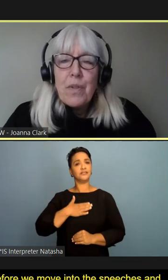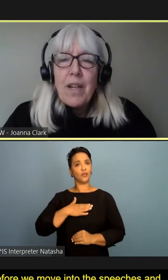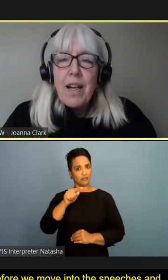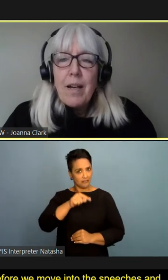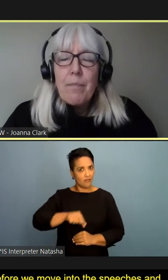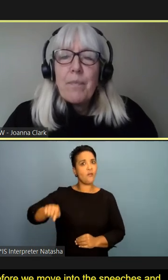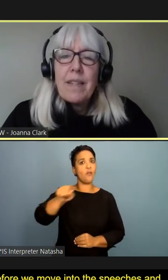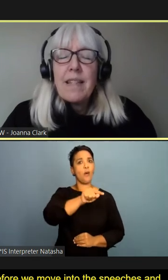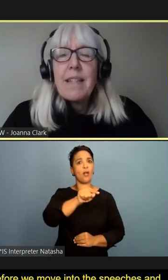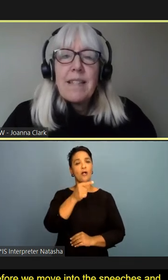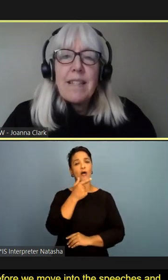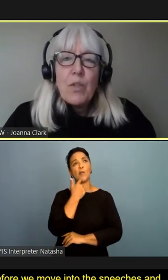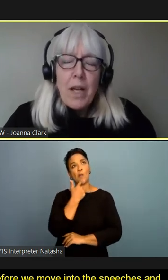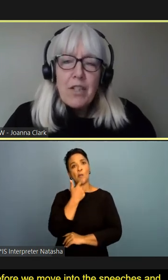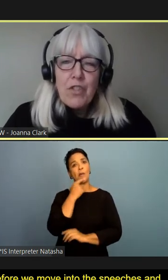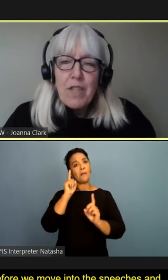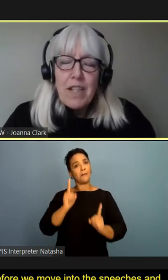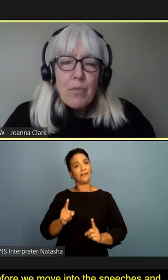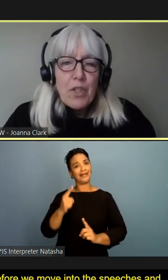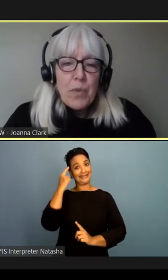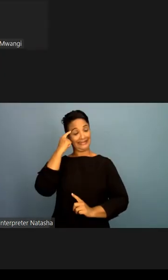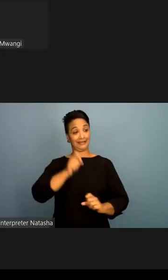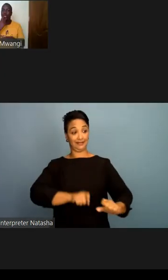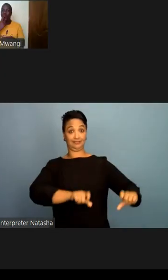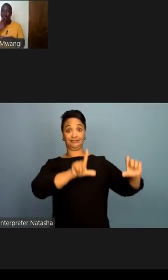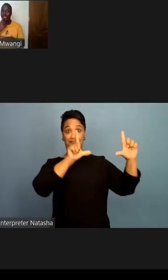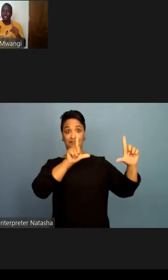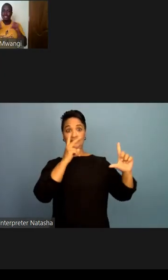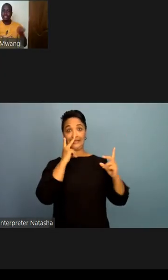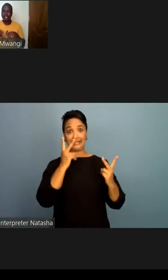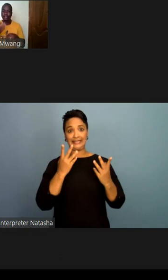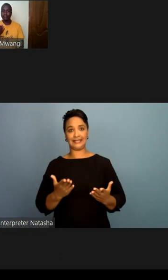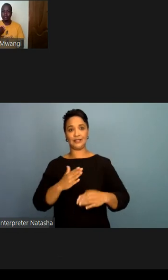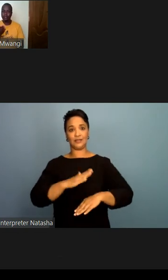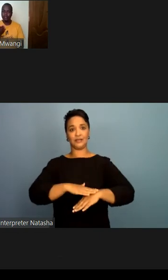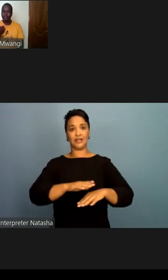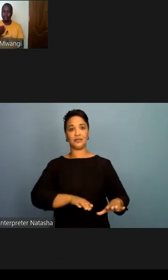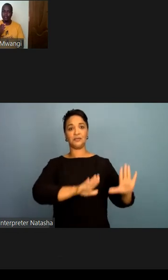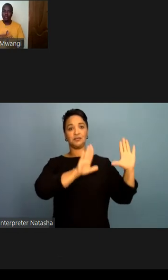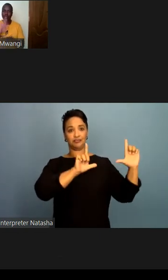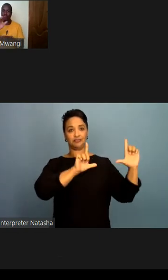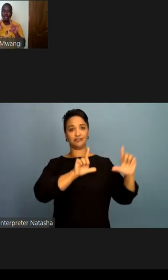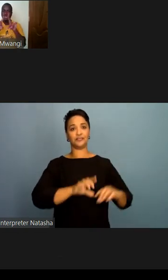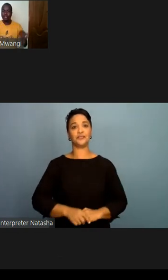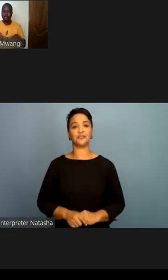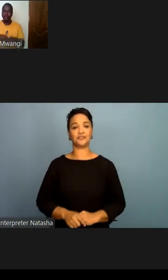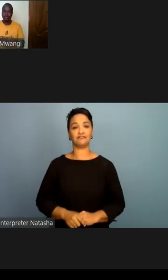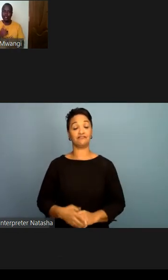to see the white screen, which will come up in a moment on your screen.